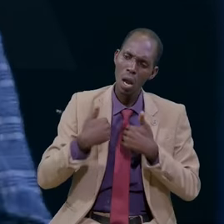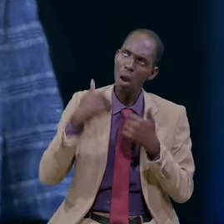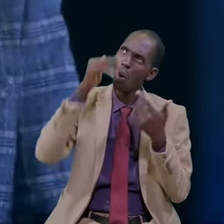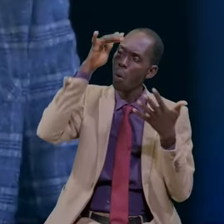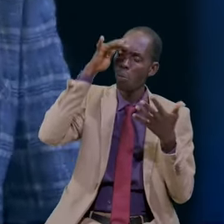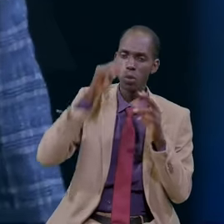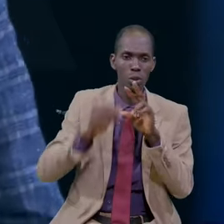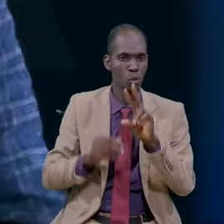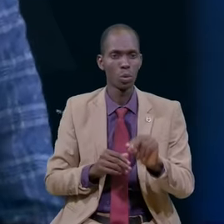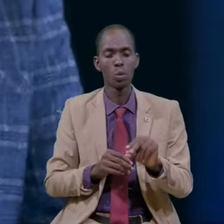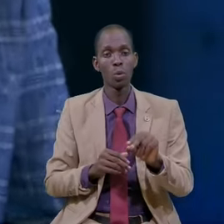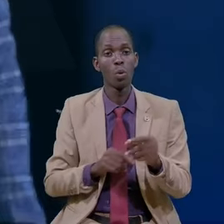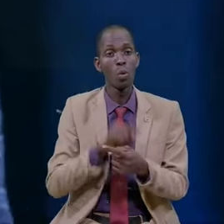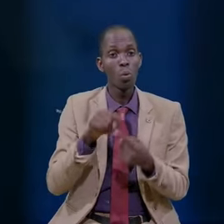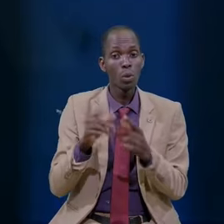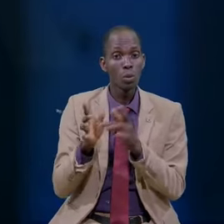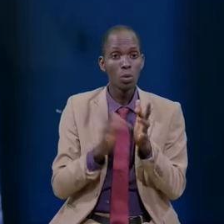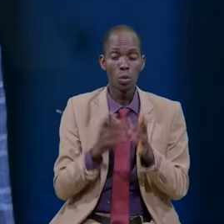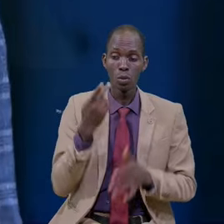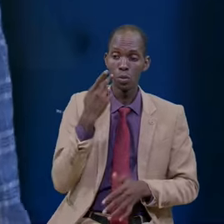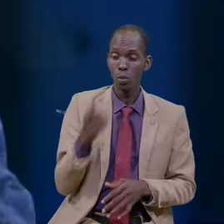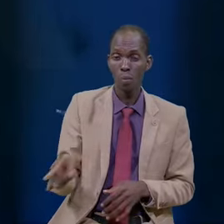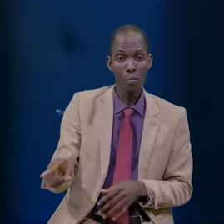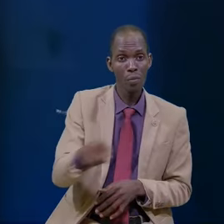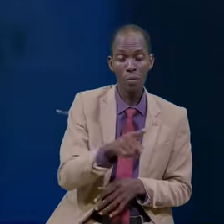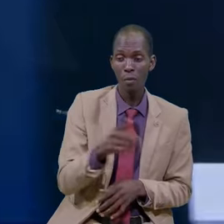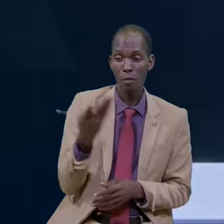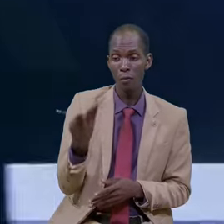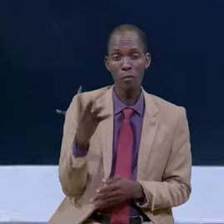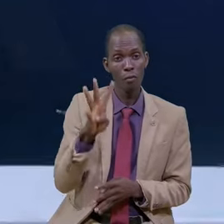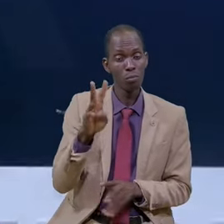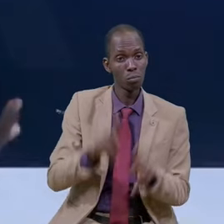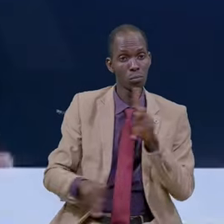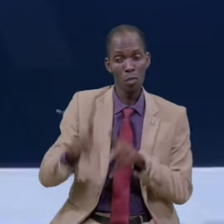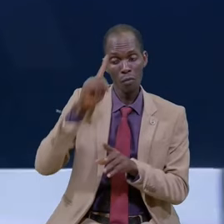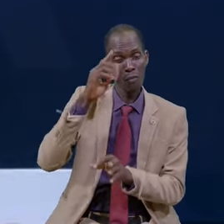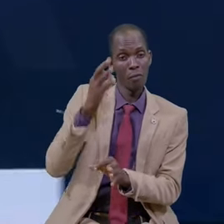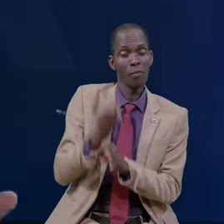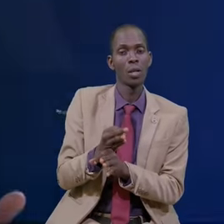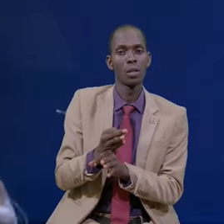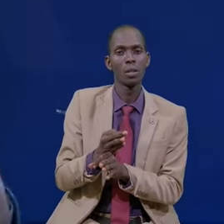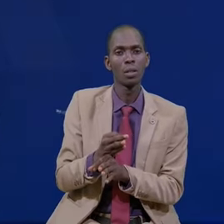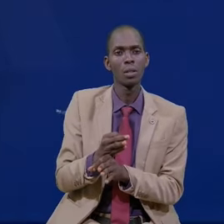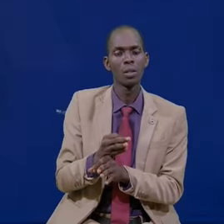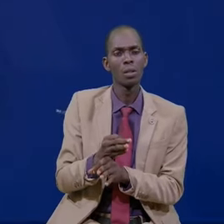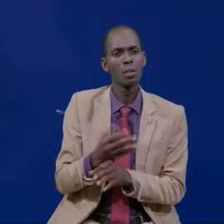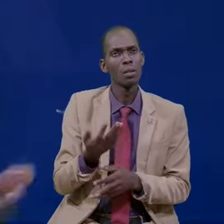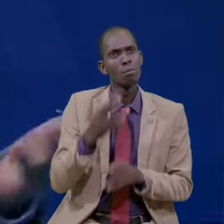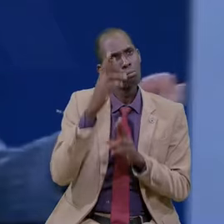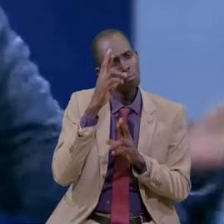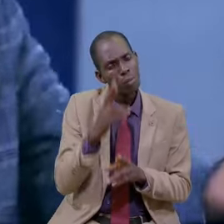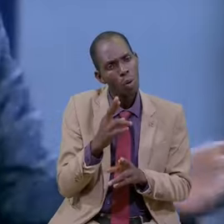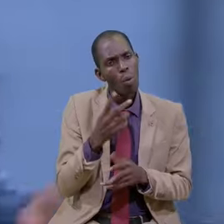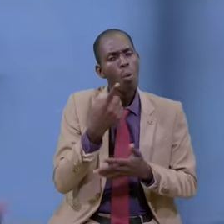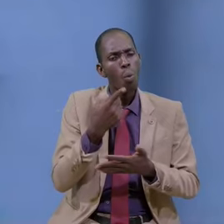no he saw their faith s what must I do